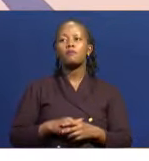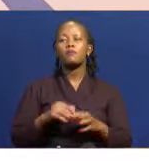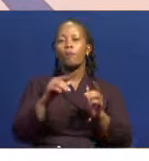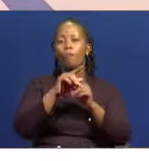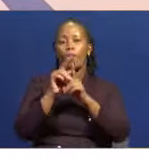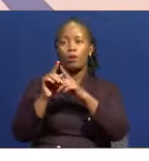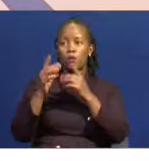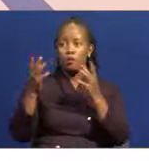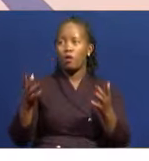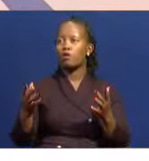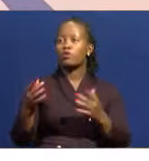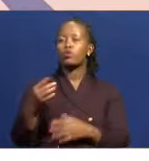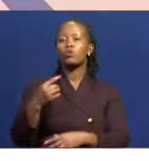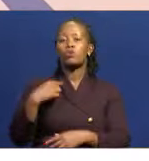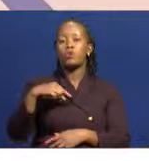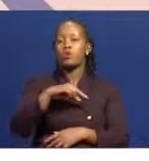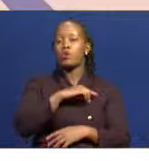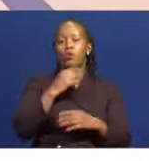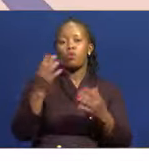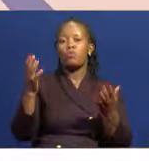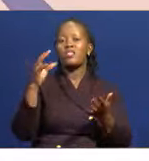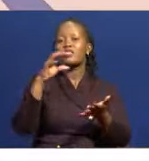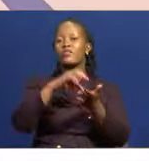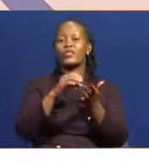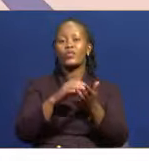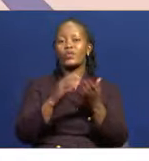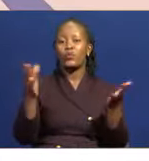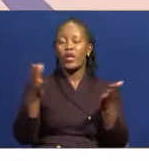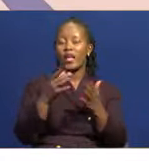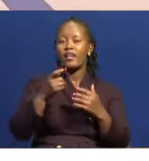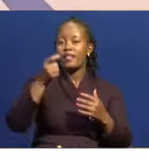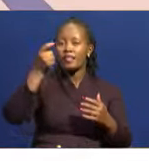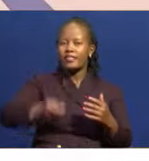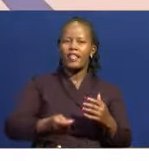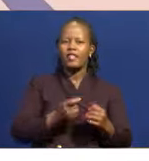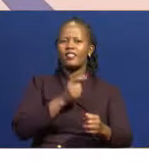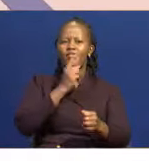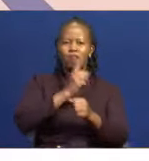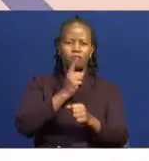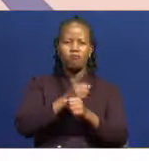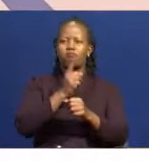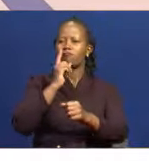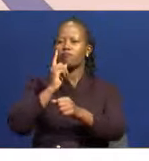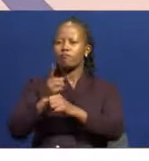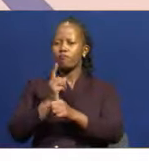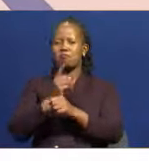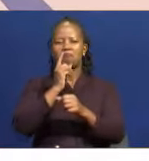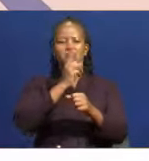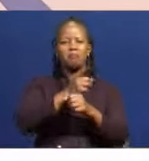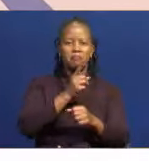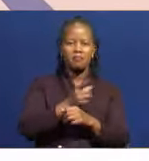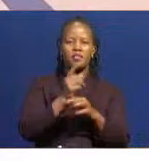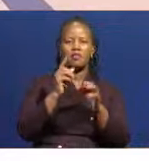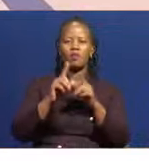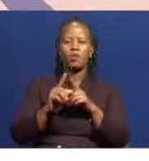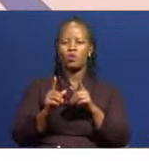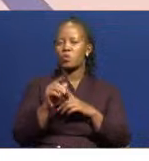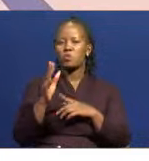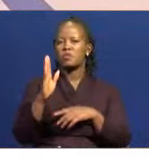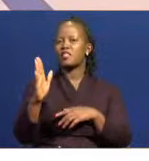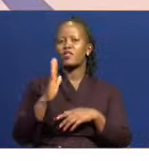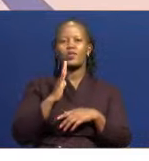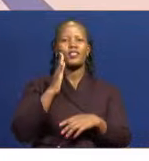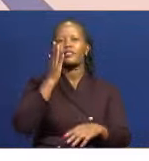We are in a state where judges are being threatened, they are being stalked, their security is being